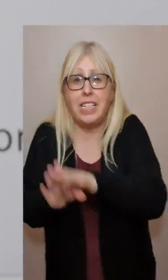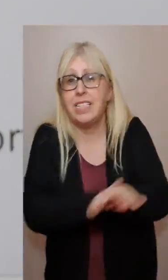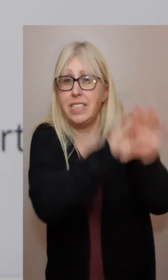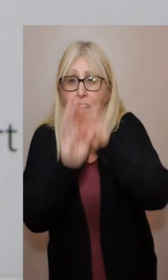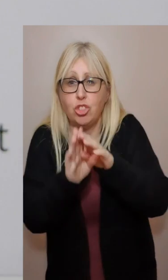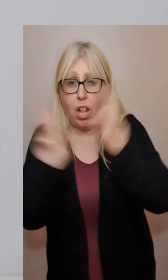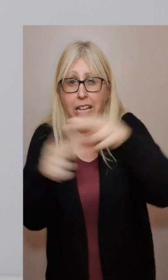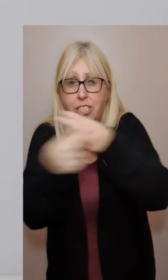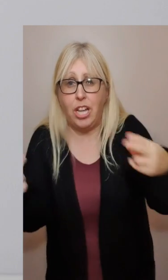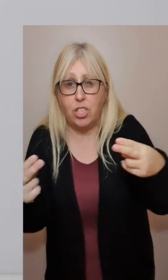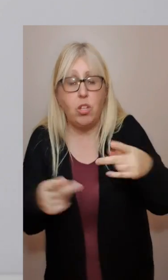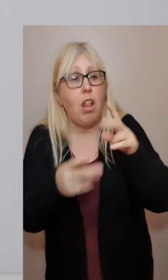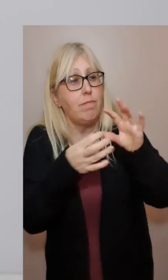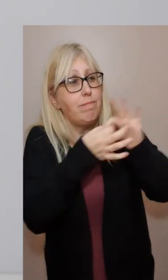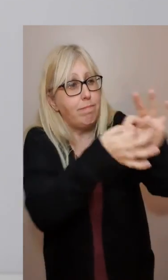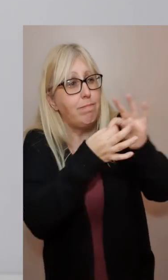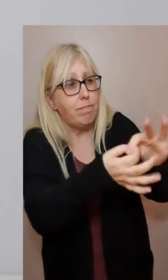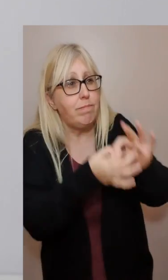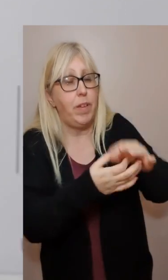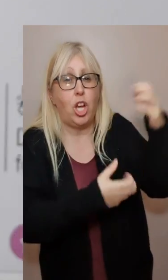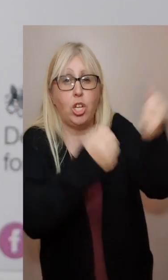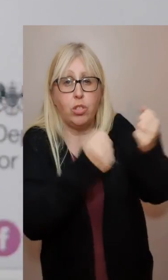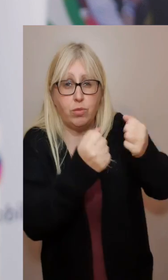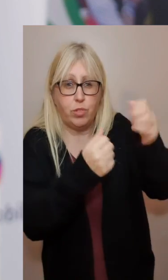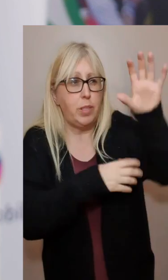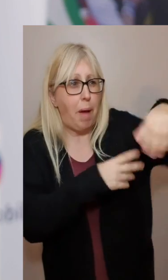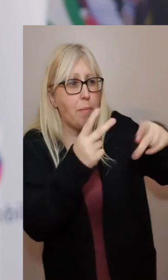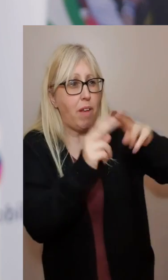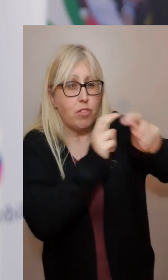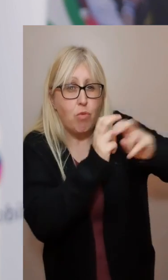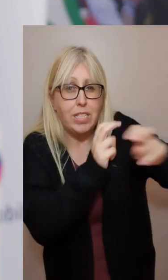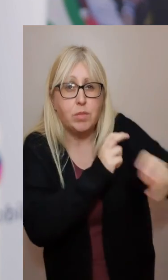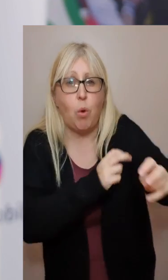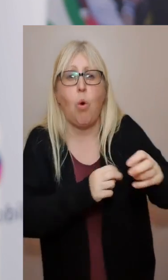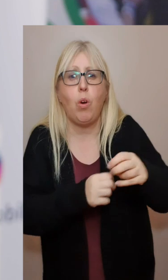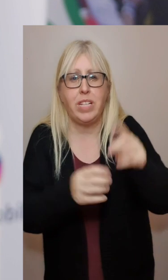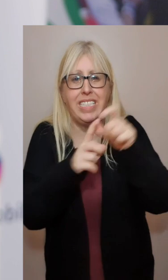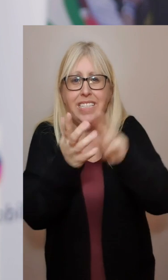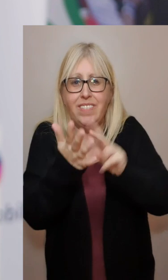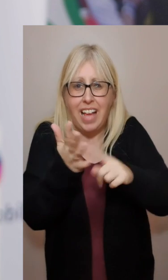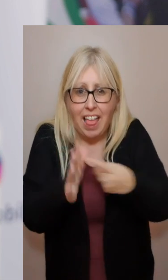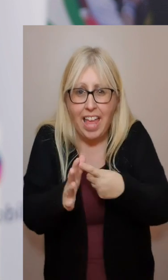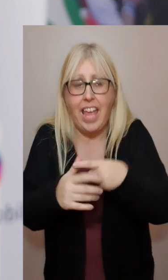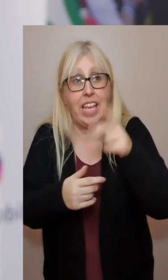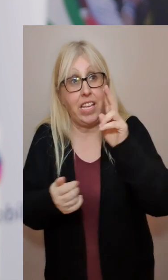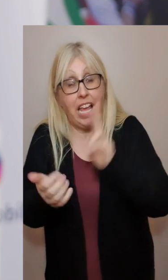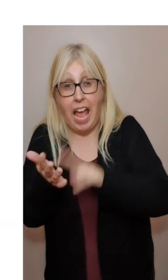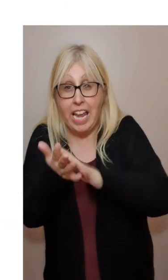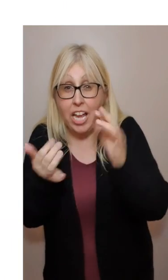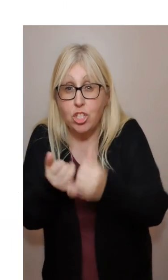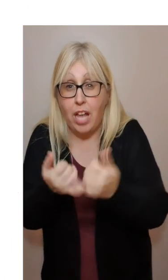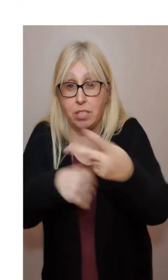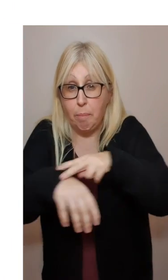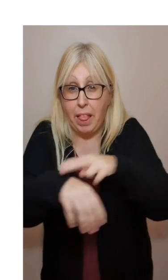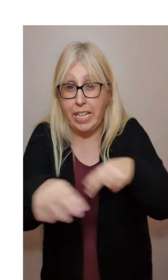the Department for Transport, Driver and Vehicle Licensing Agency, NHS Trusts and the police, along with many more valued stakeholders.